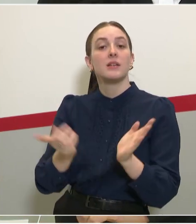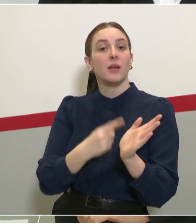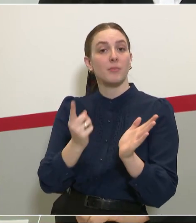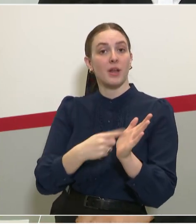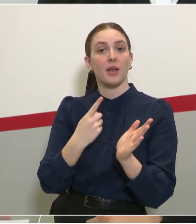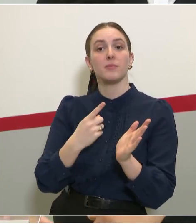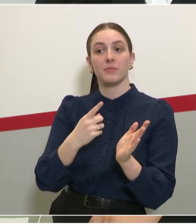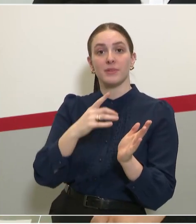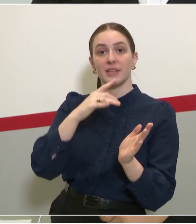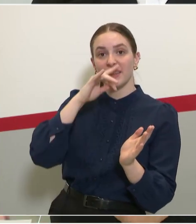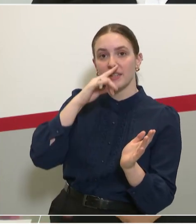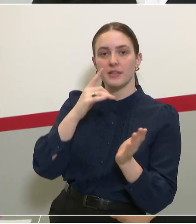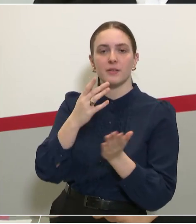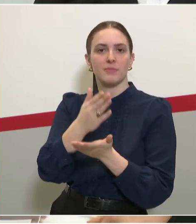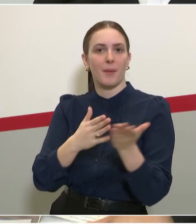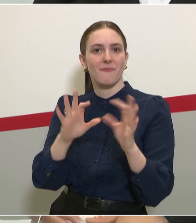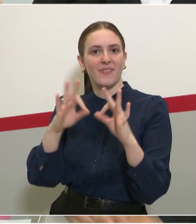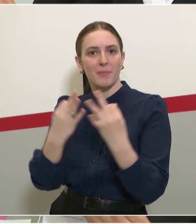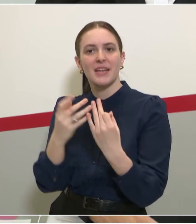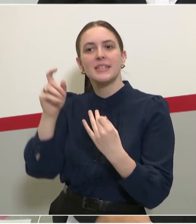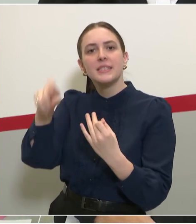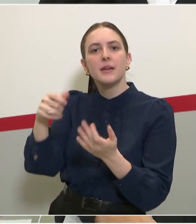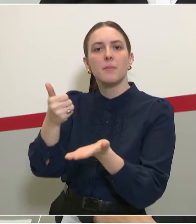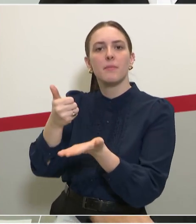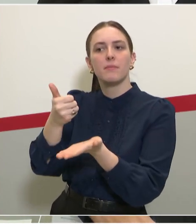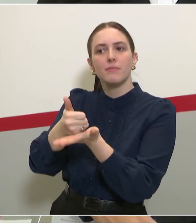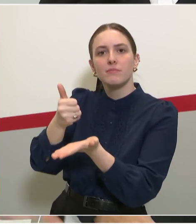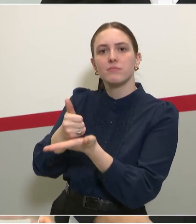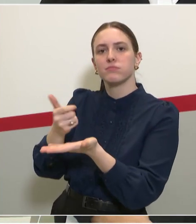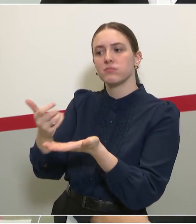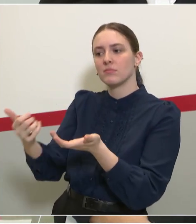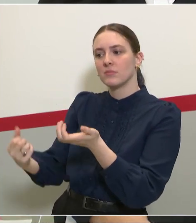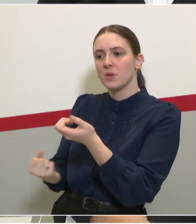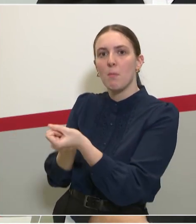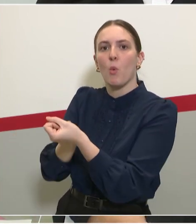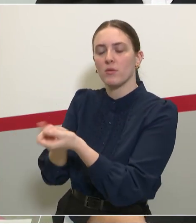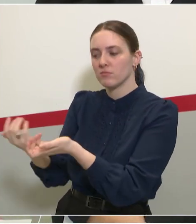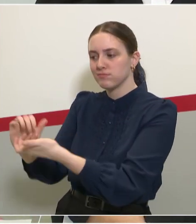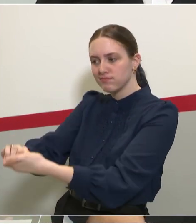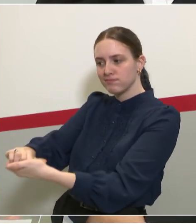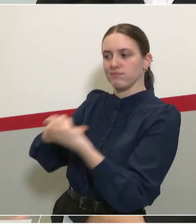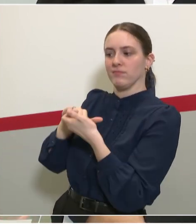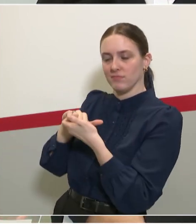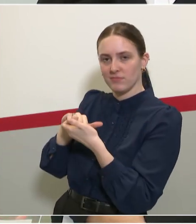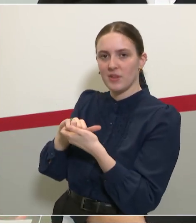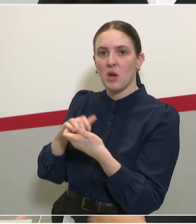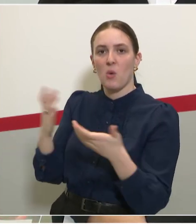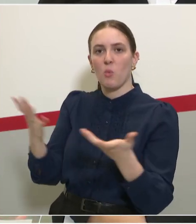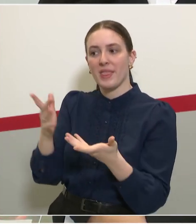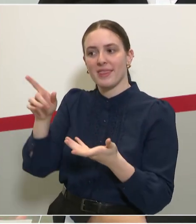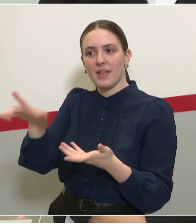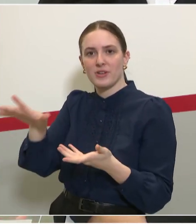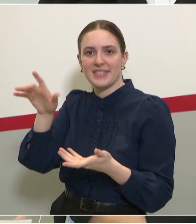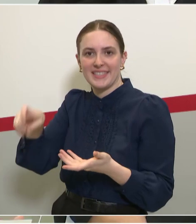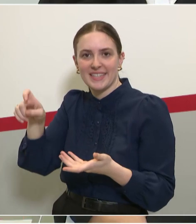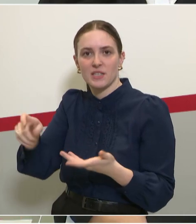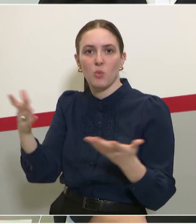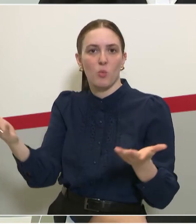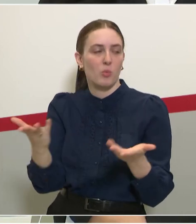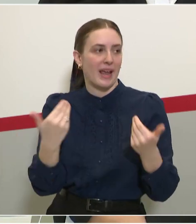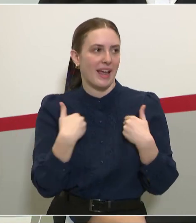families need more navigation between their need and what's out there. And we have put those